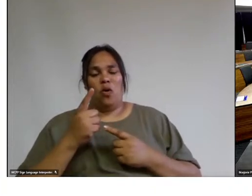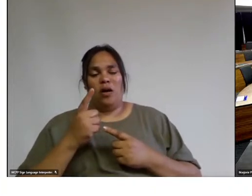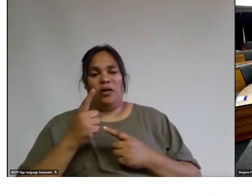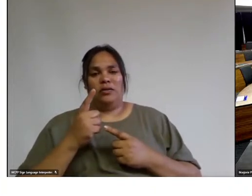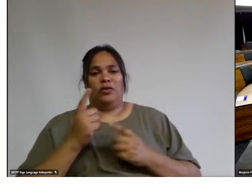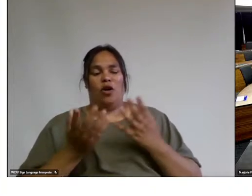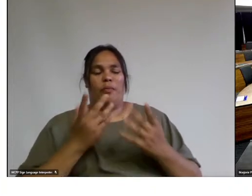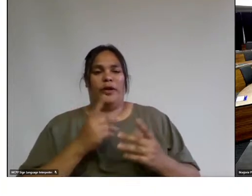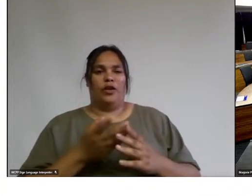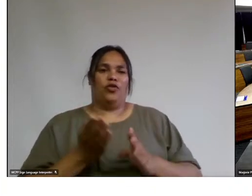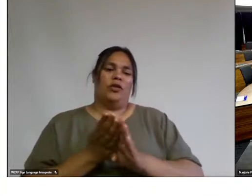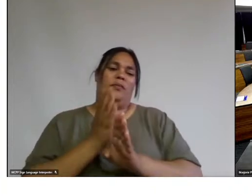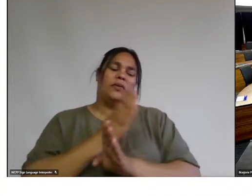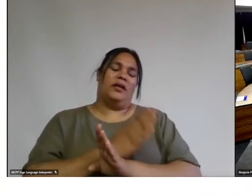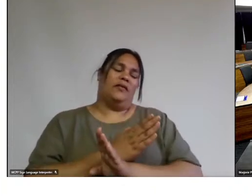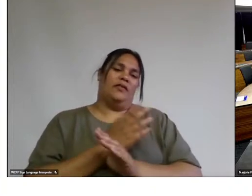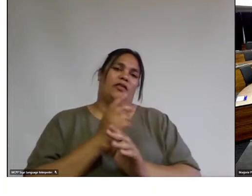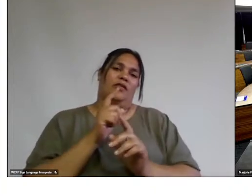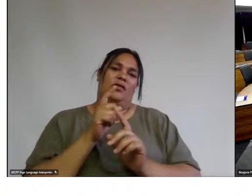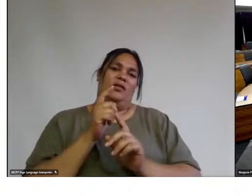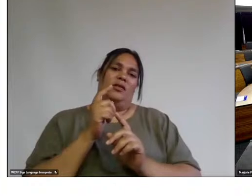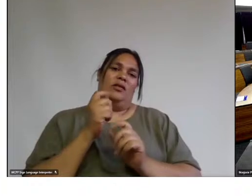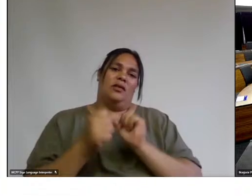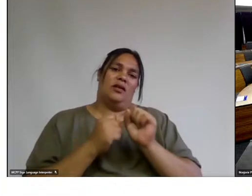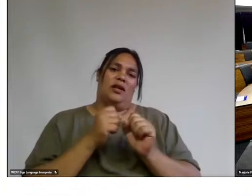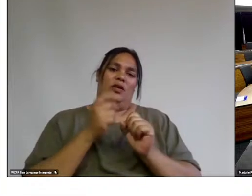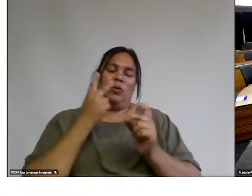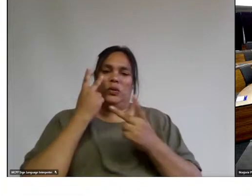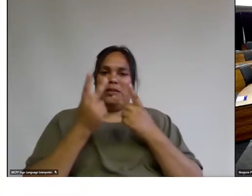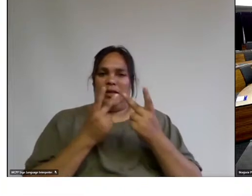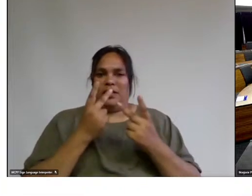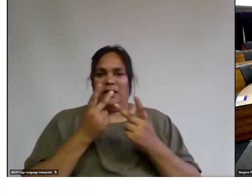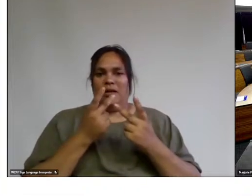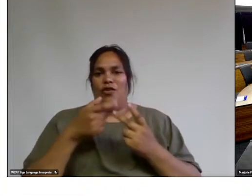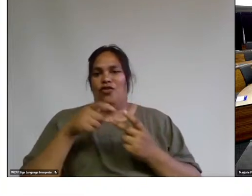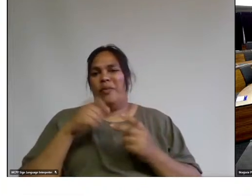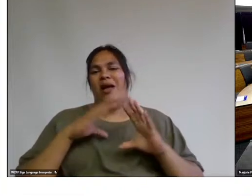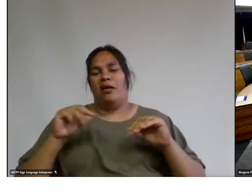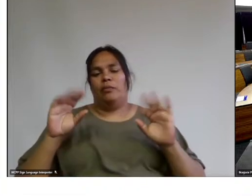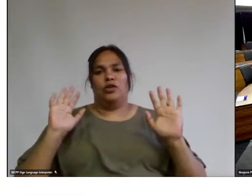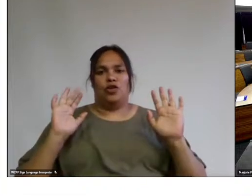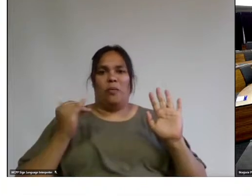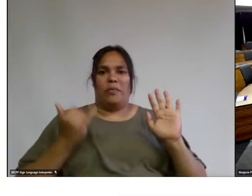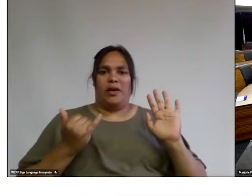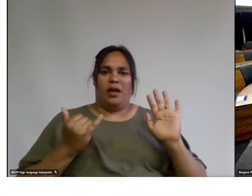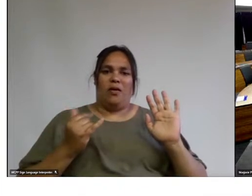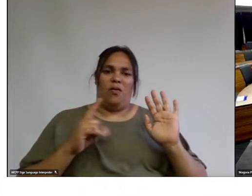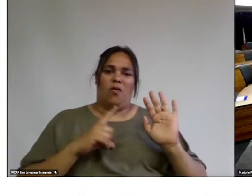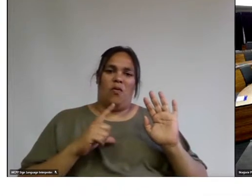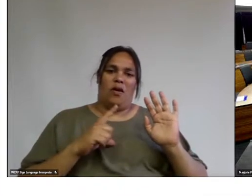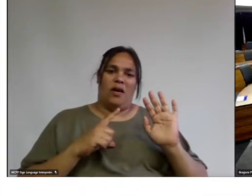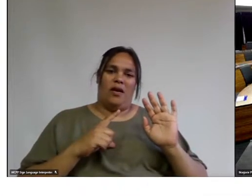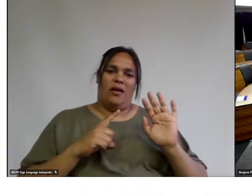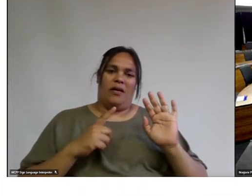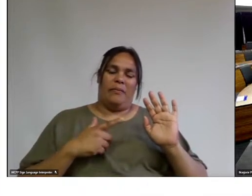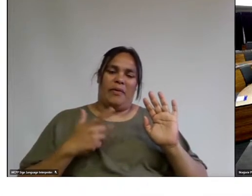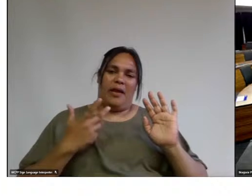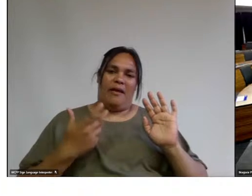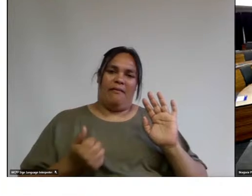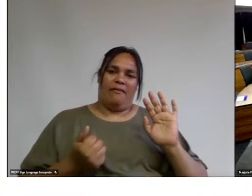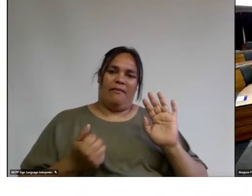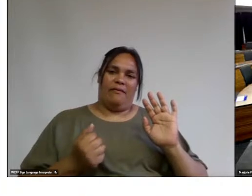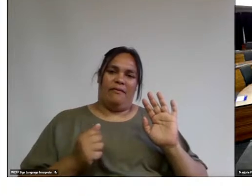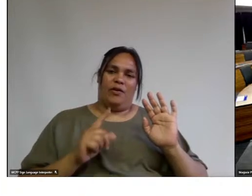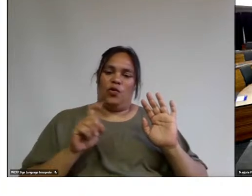previous financial year, and one need to recognize that. Chair, I'm going to stop there now because I have